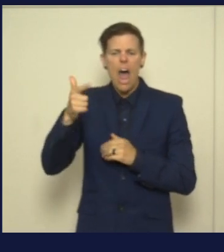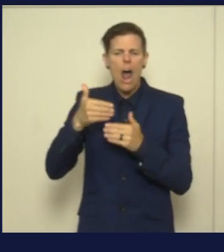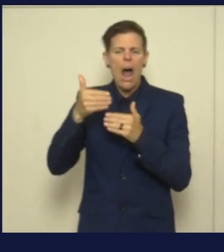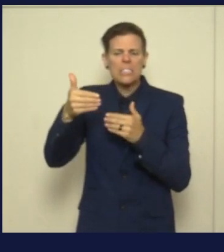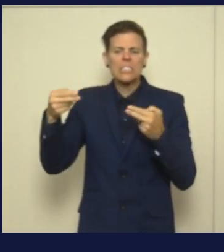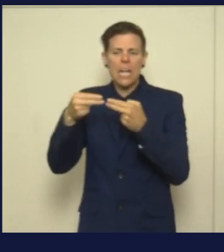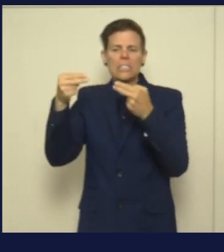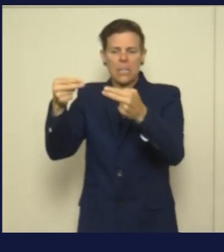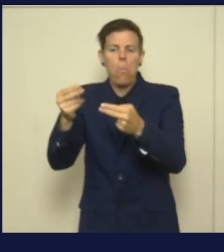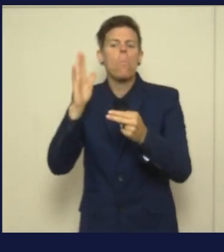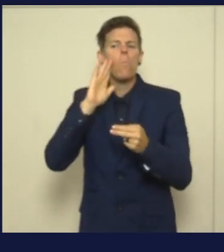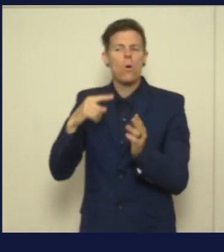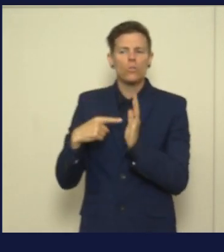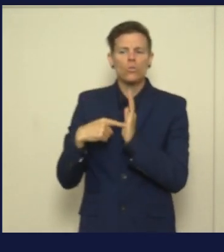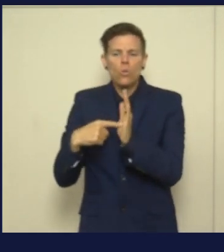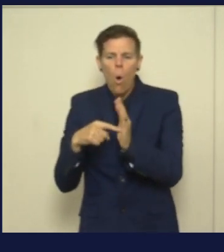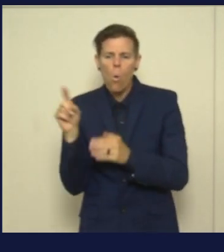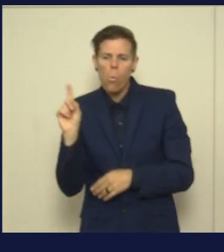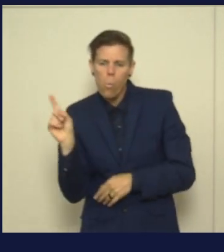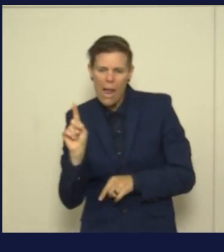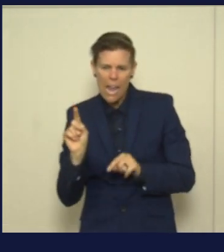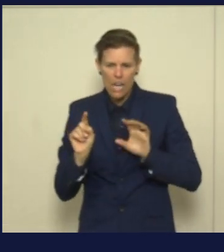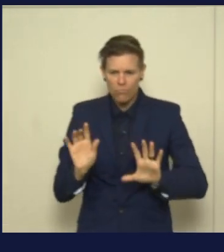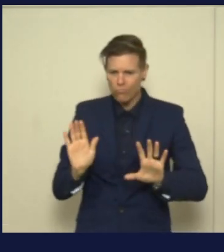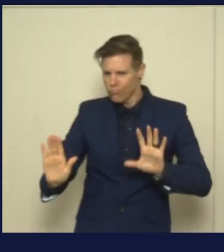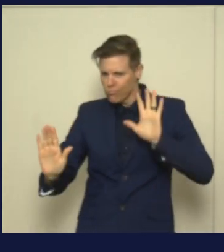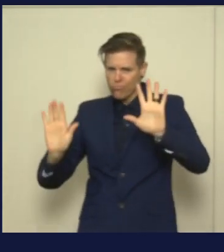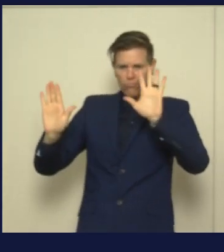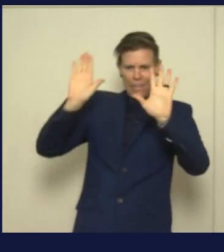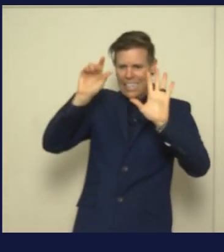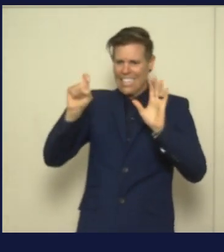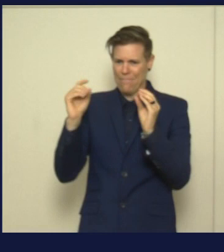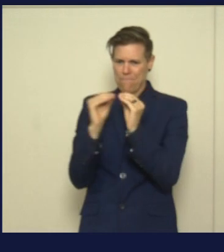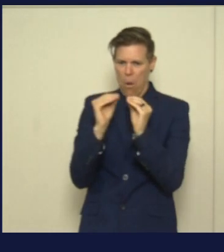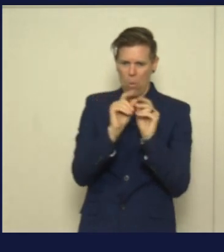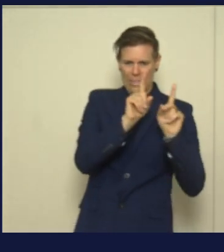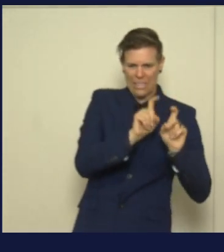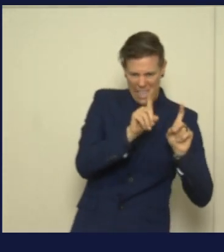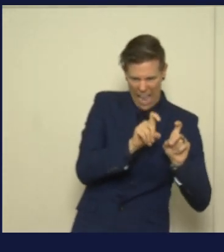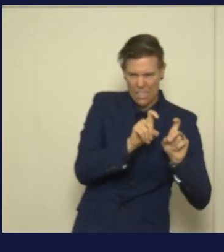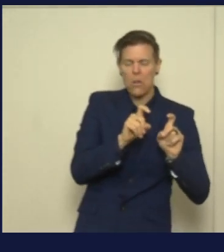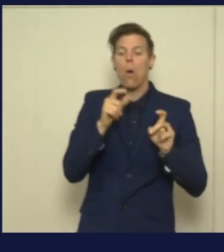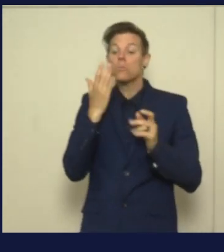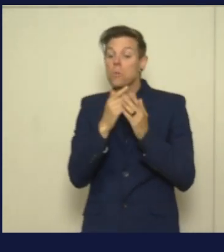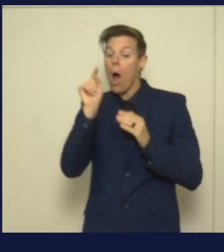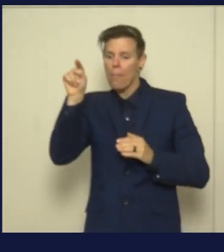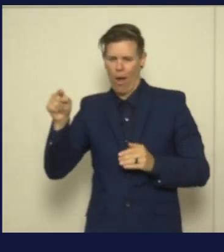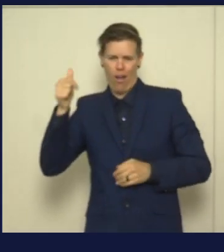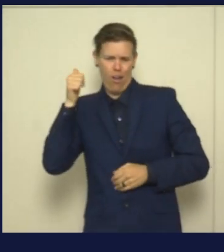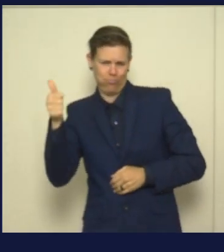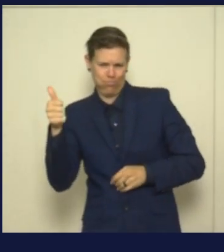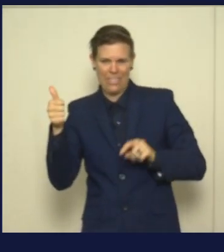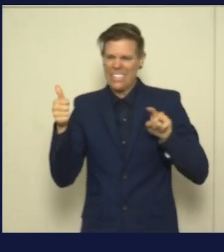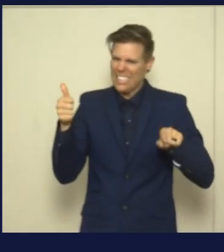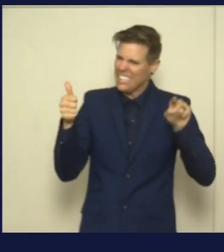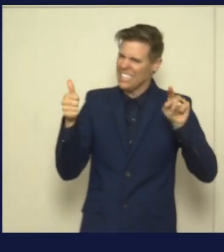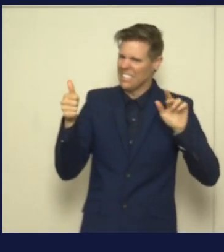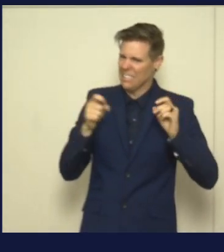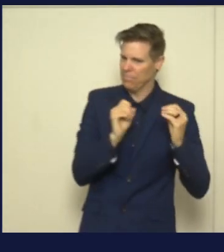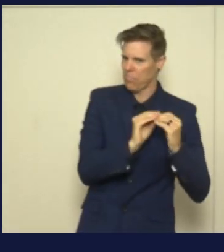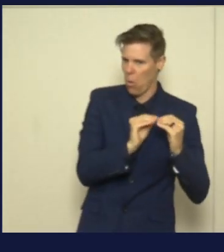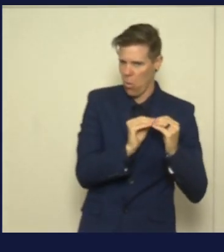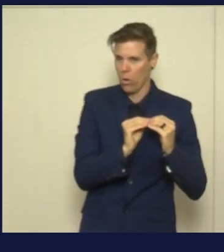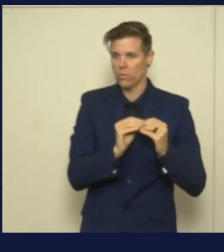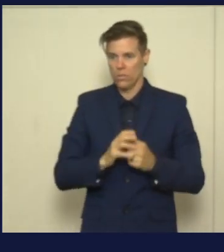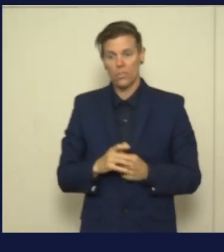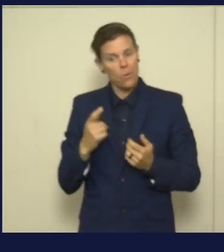can do a bit better in terms of testing. We have capacity, so let's get more tests done. And I